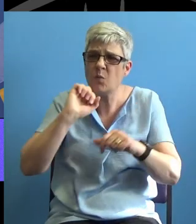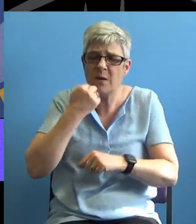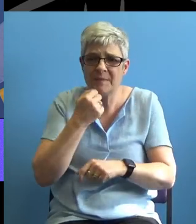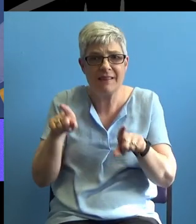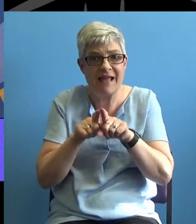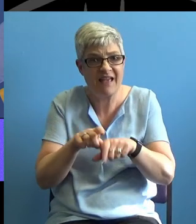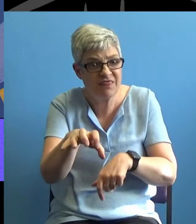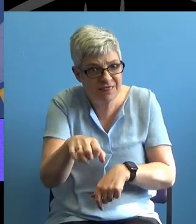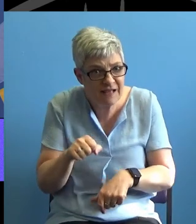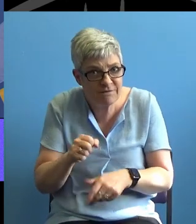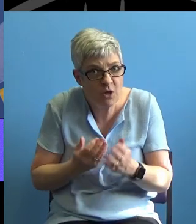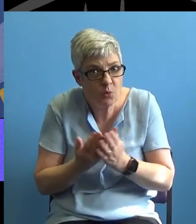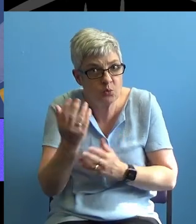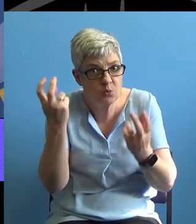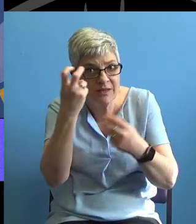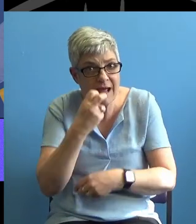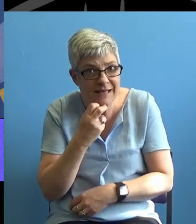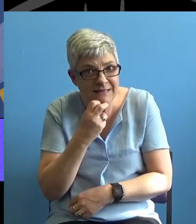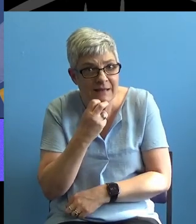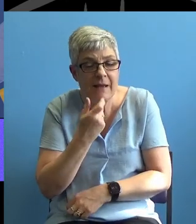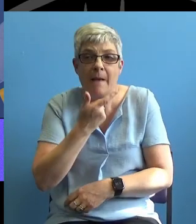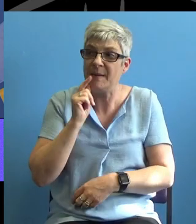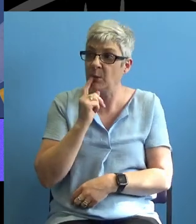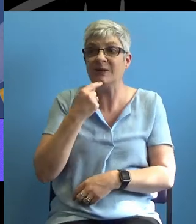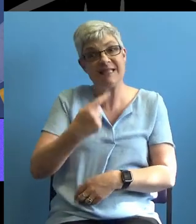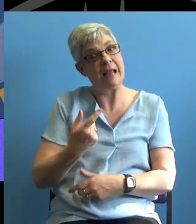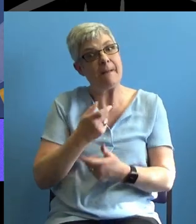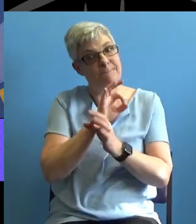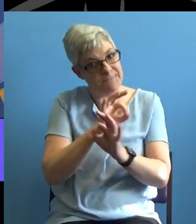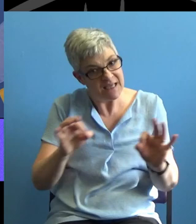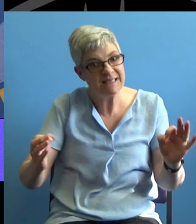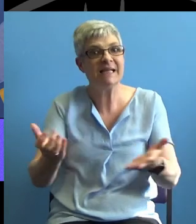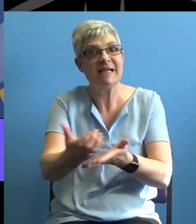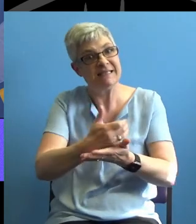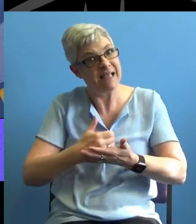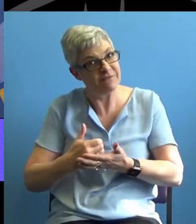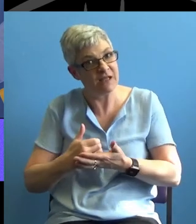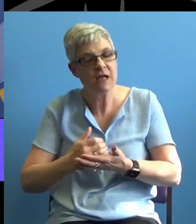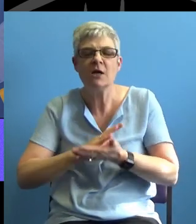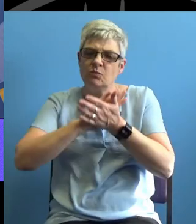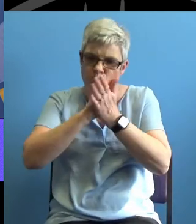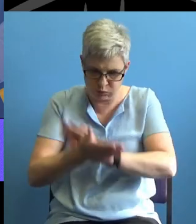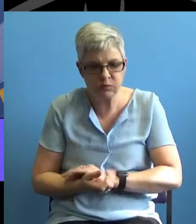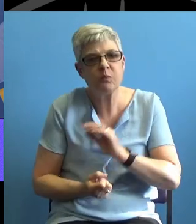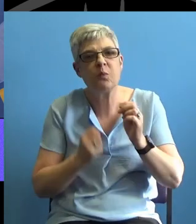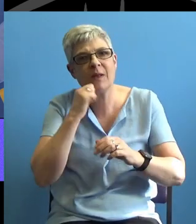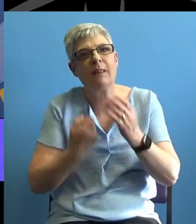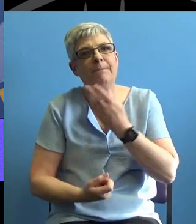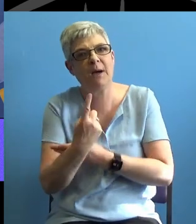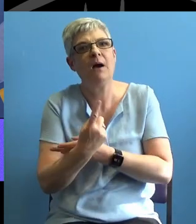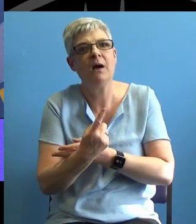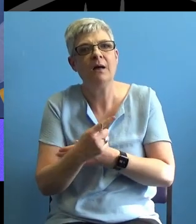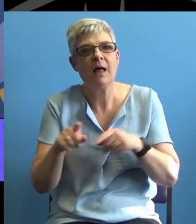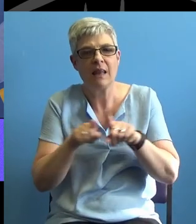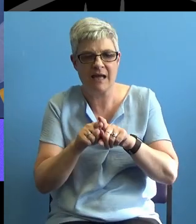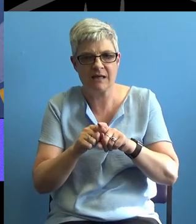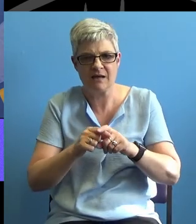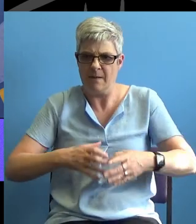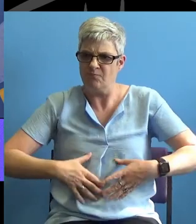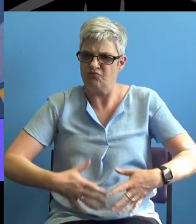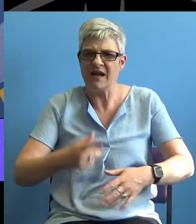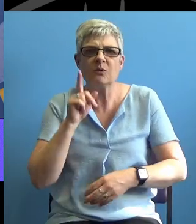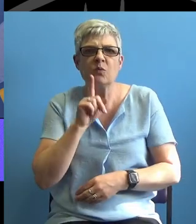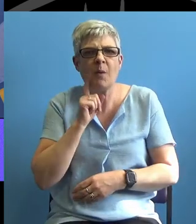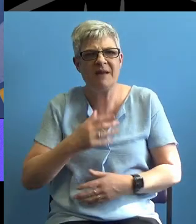in the night. While people are saying peace and safety, destruction will come on them suddenly, as labor pains